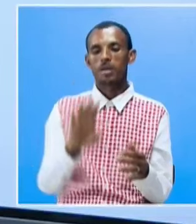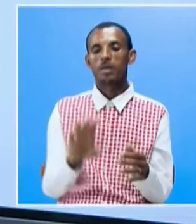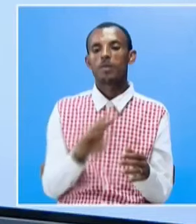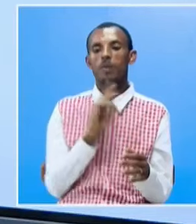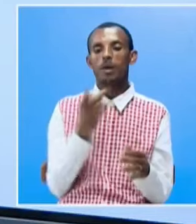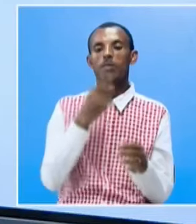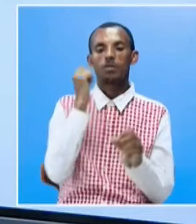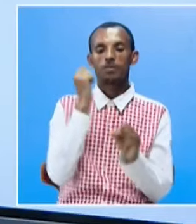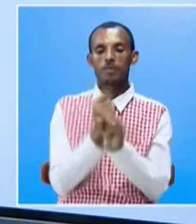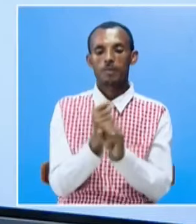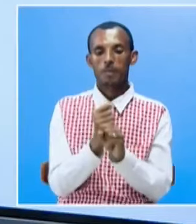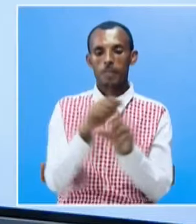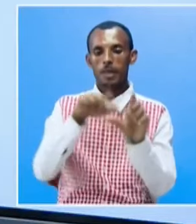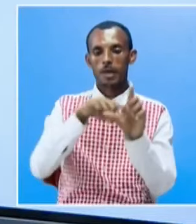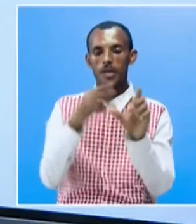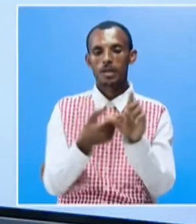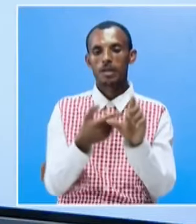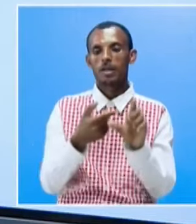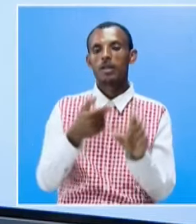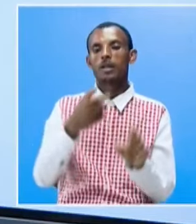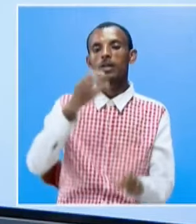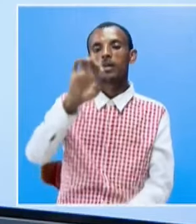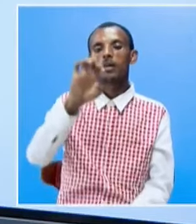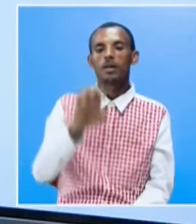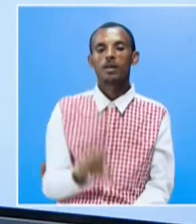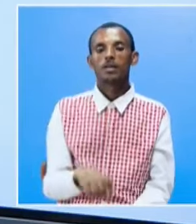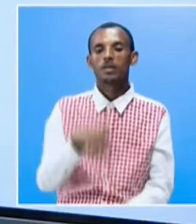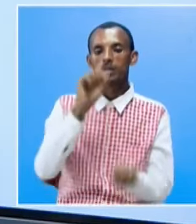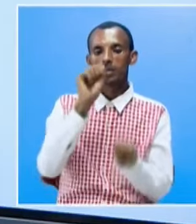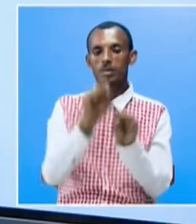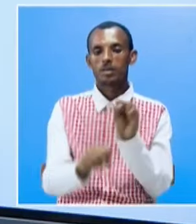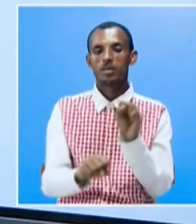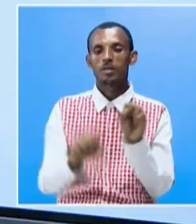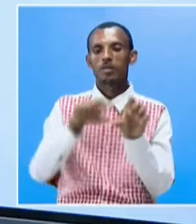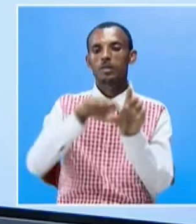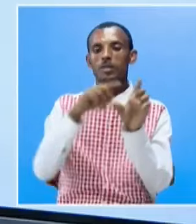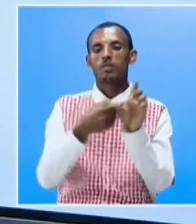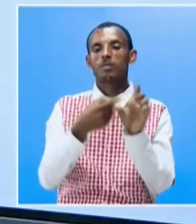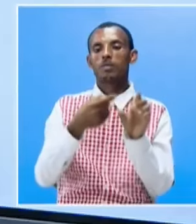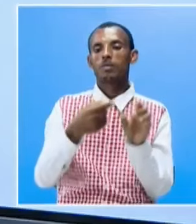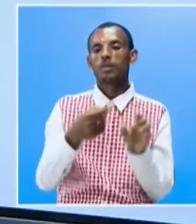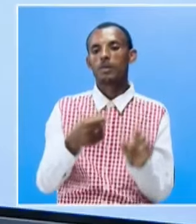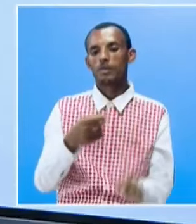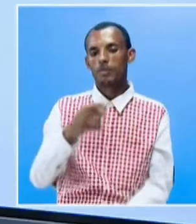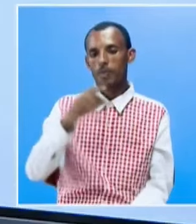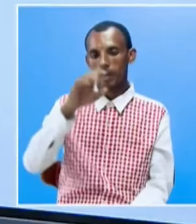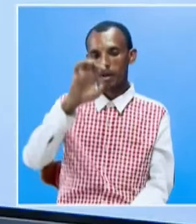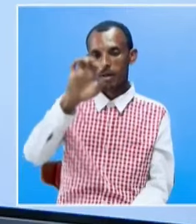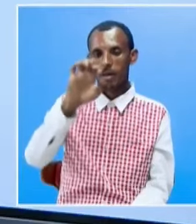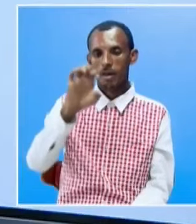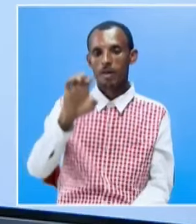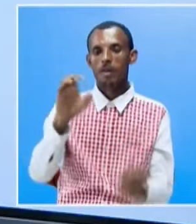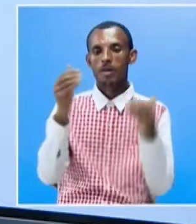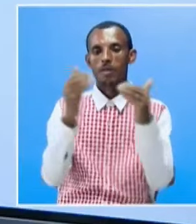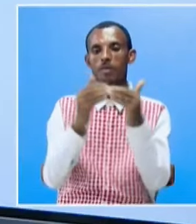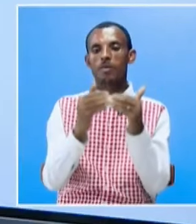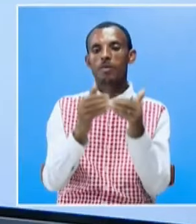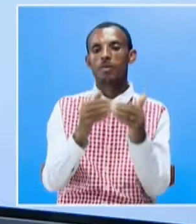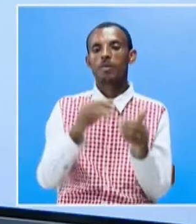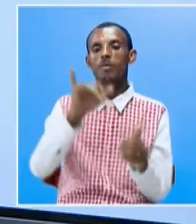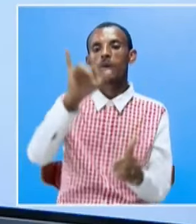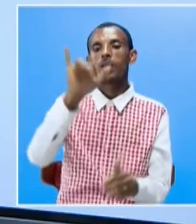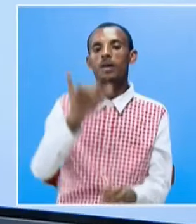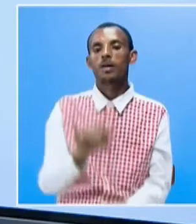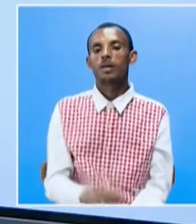to find measure of angle E. So, measure of angle E is congruent to measure of angle